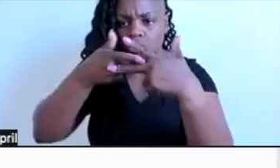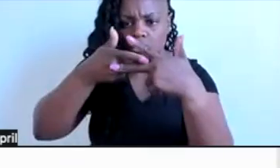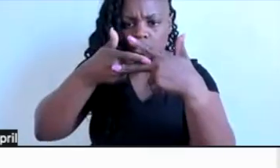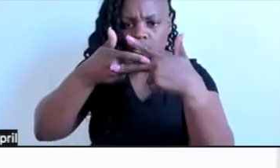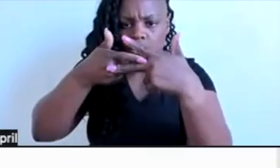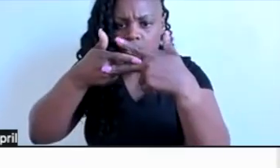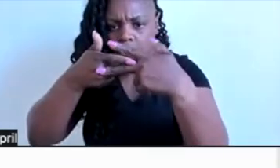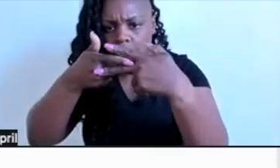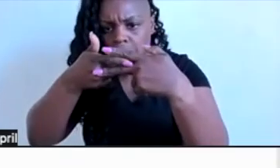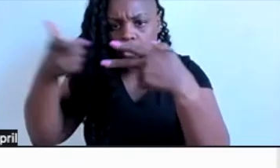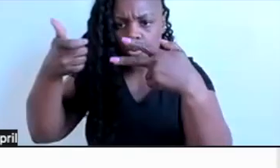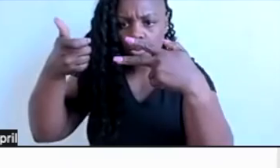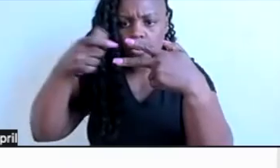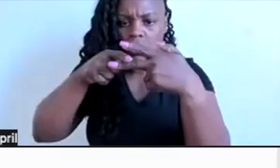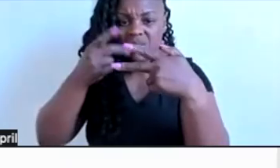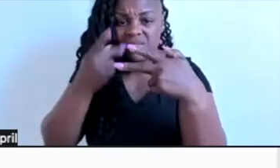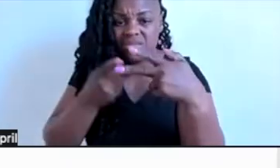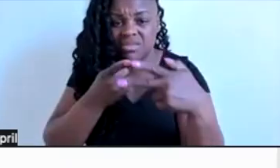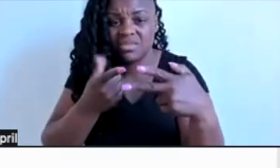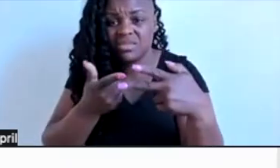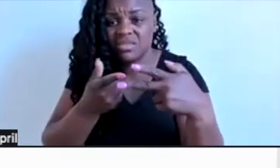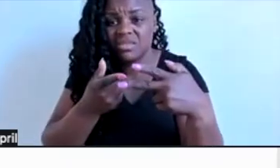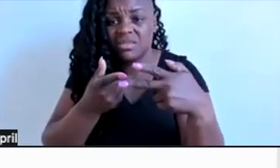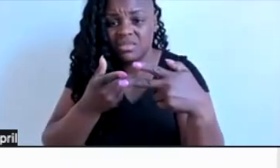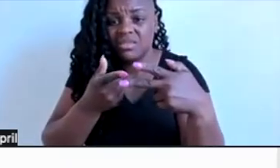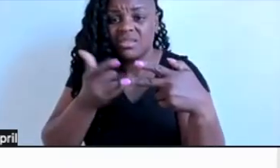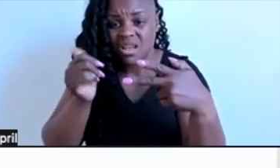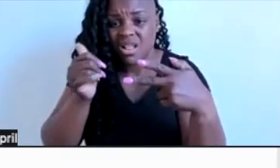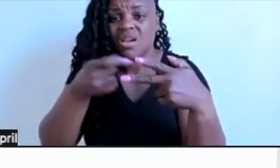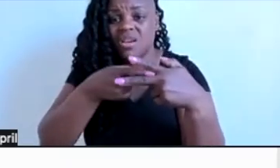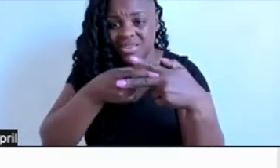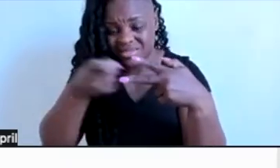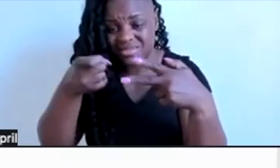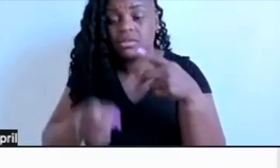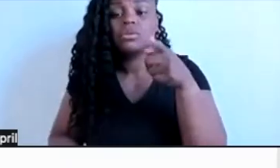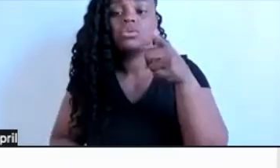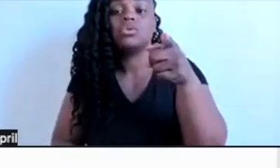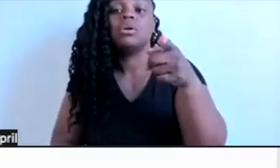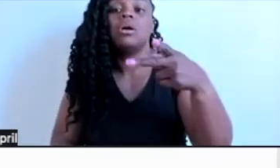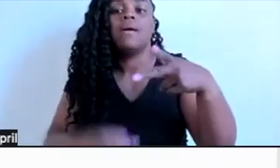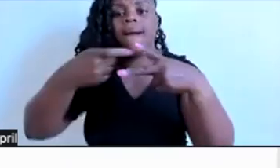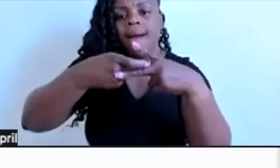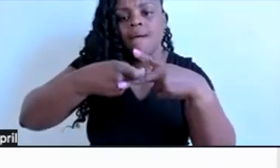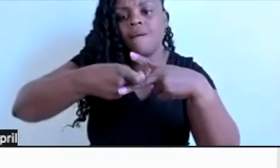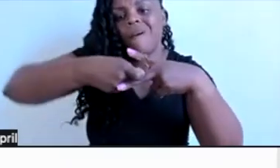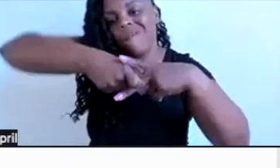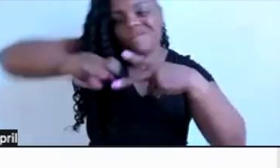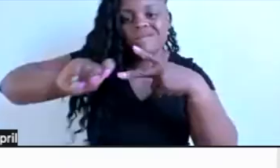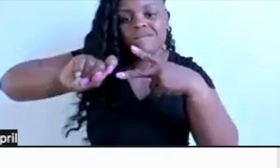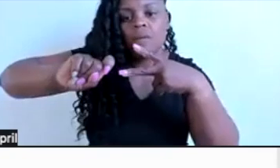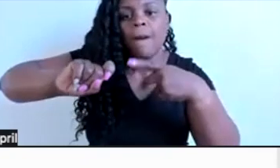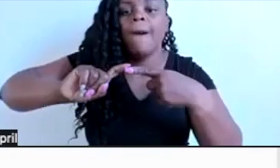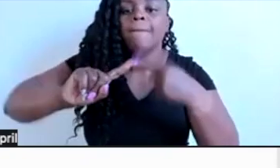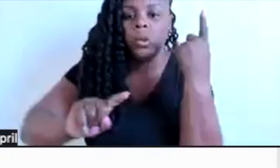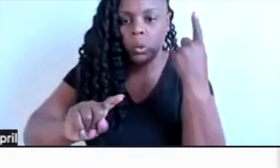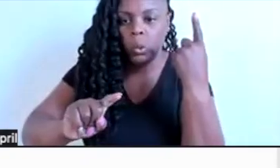fastened with a plastic zip tie. Twist the ring like you are turning a key in a lock and the zip tie will break. Then pull